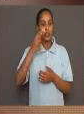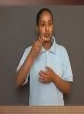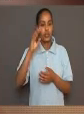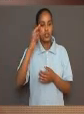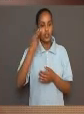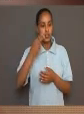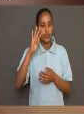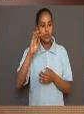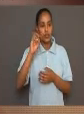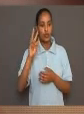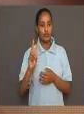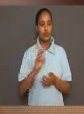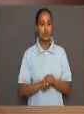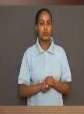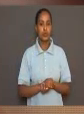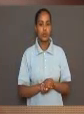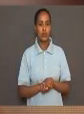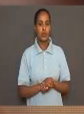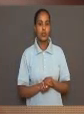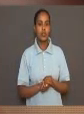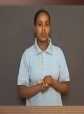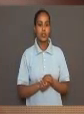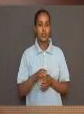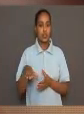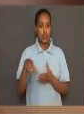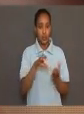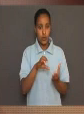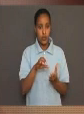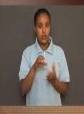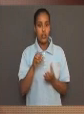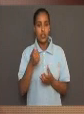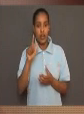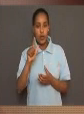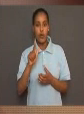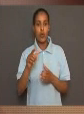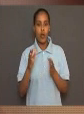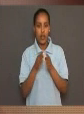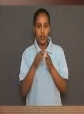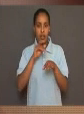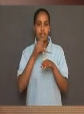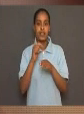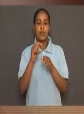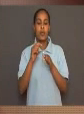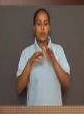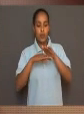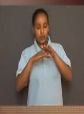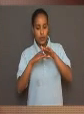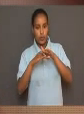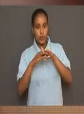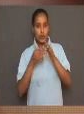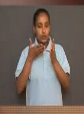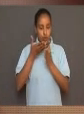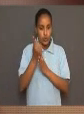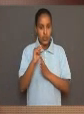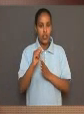acetic acid. The liquor that collects at the bottom of the vat is recirculated through